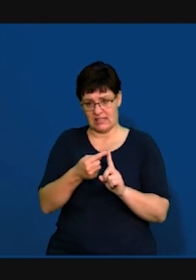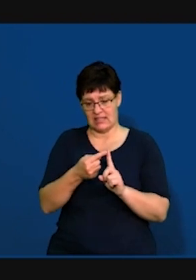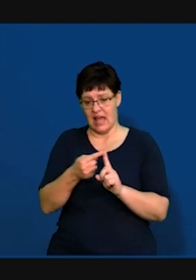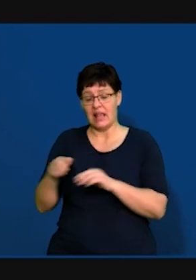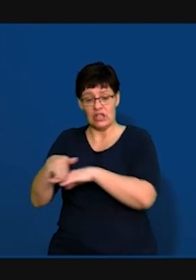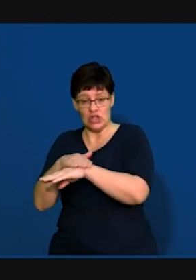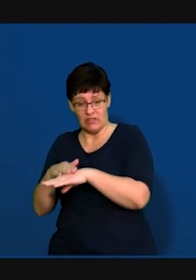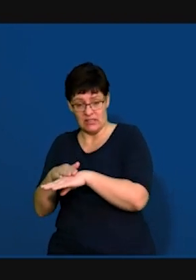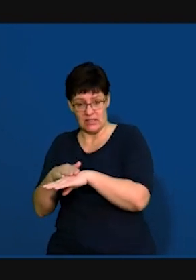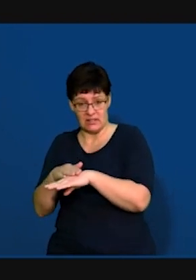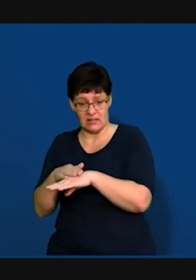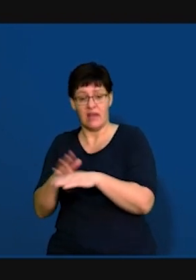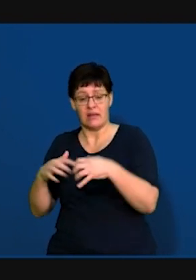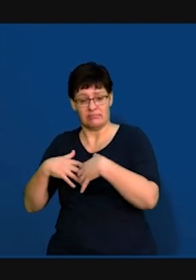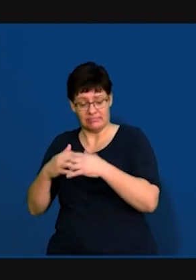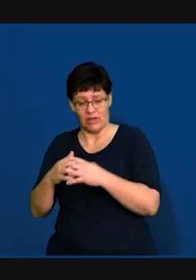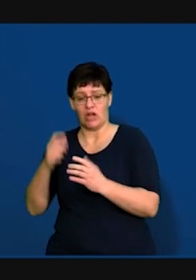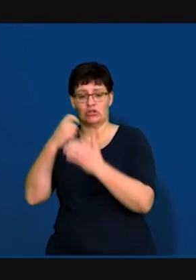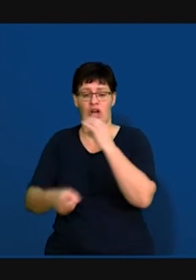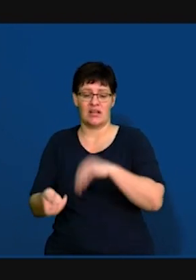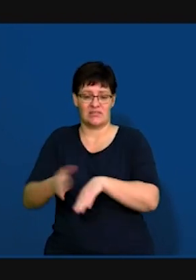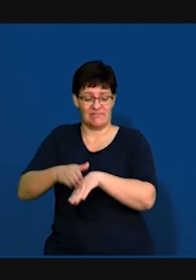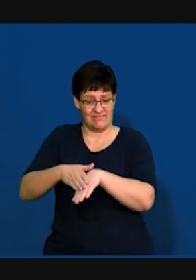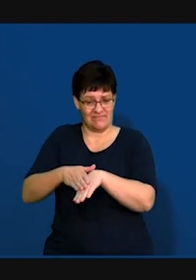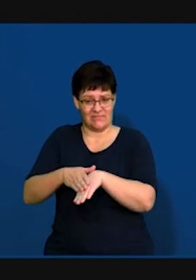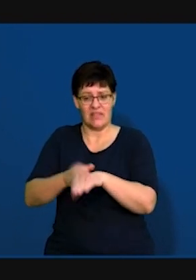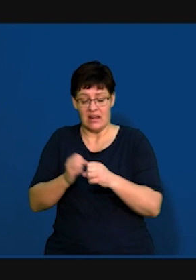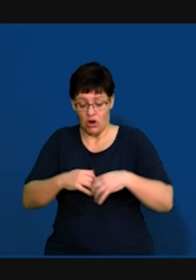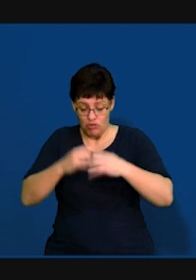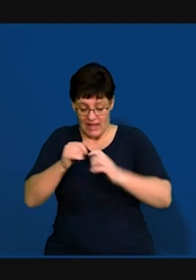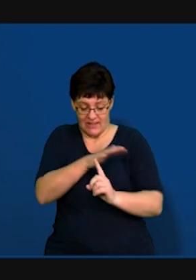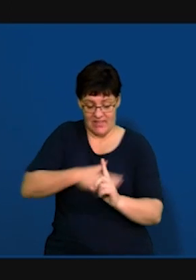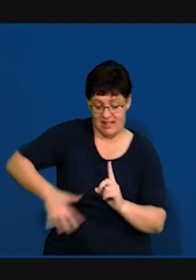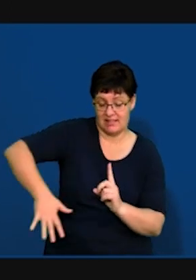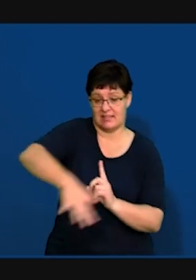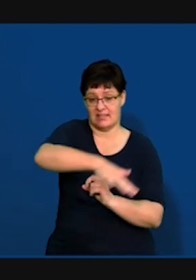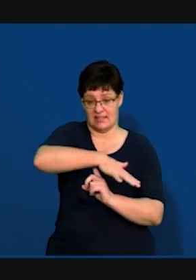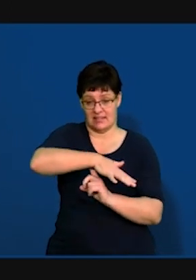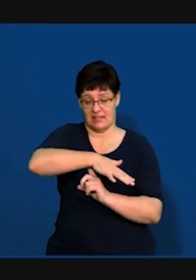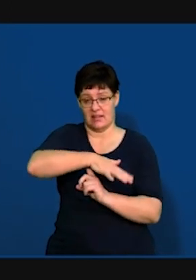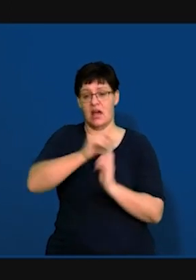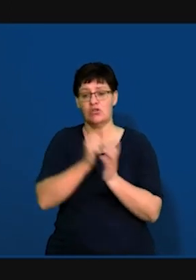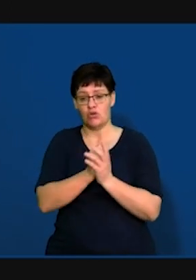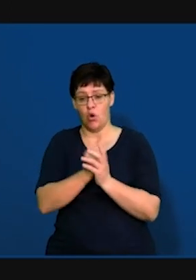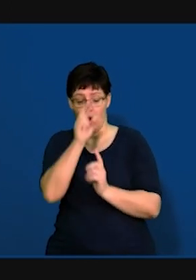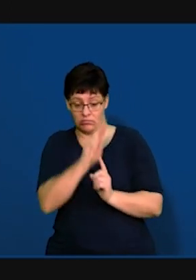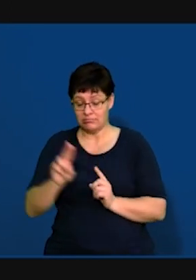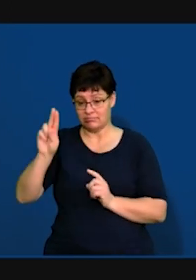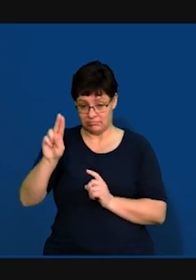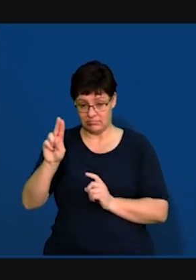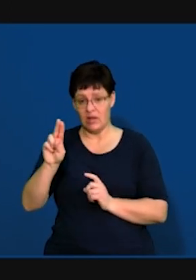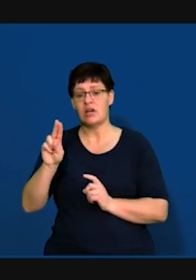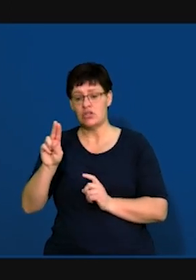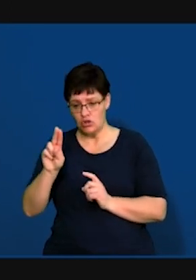creates the surface of the charge that creates the field. Okay, so you square the distance, so it's inversely proportional to the square